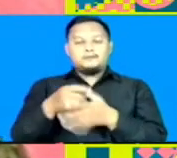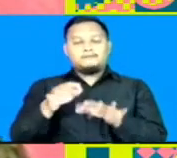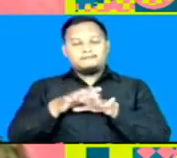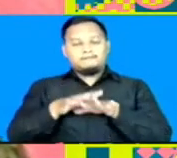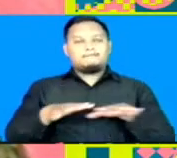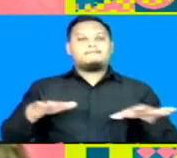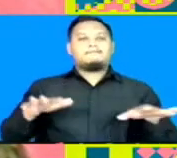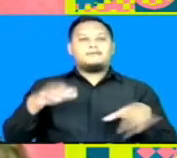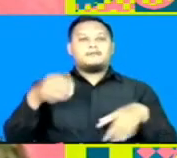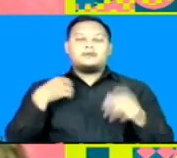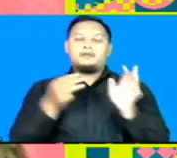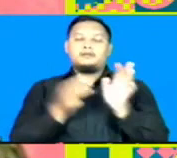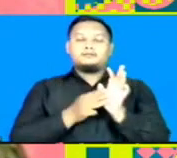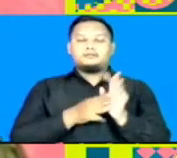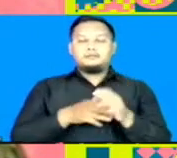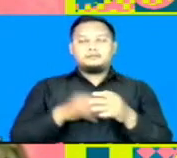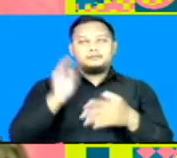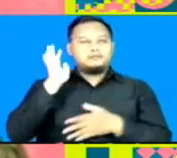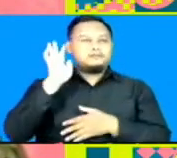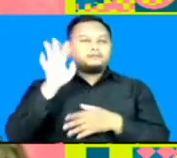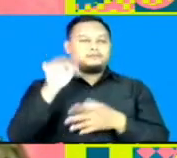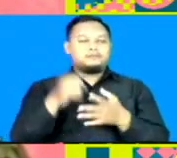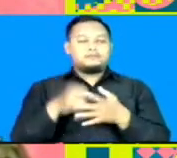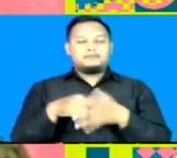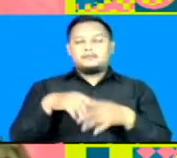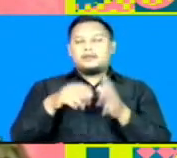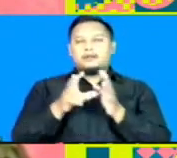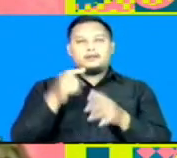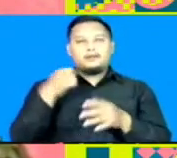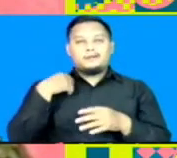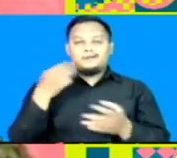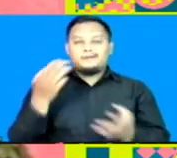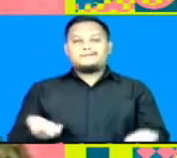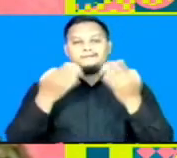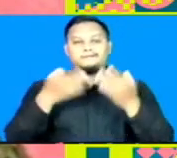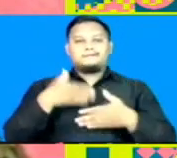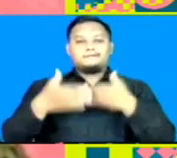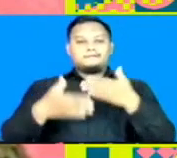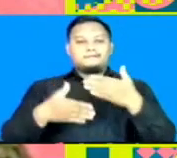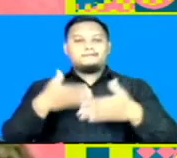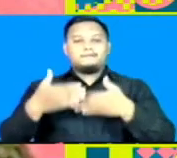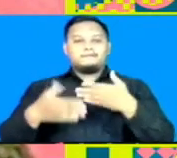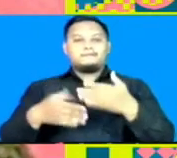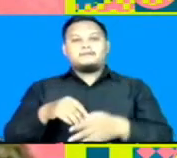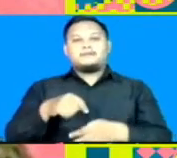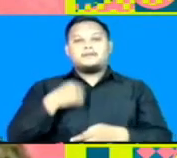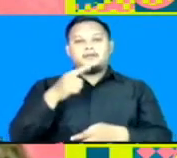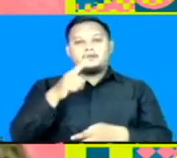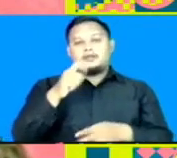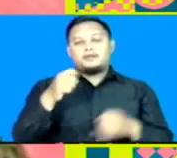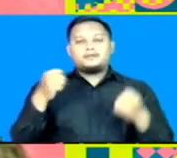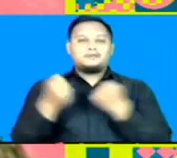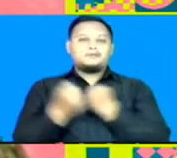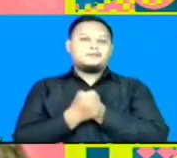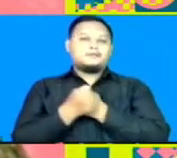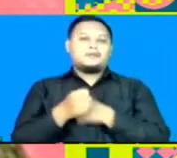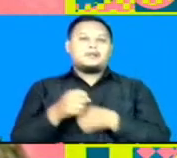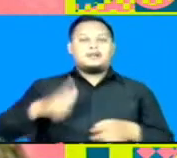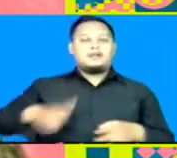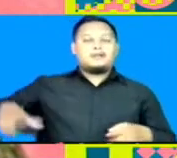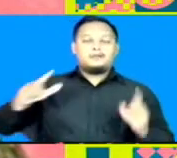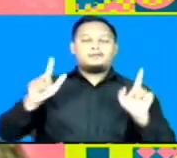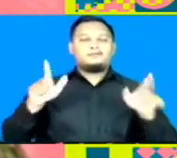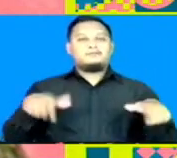growth while protecting our nature, we promote green economy and blue economy, where we try to nurture the values